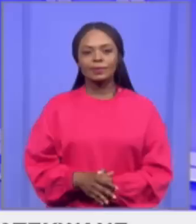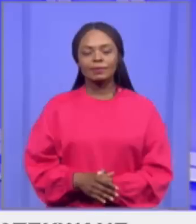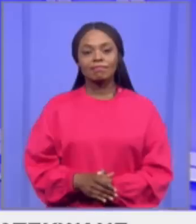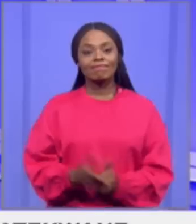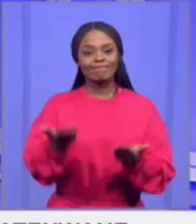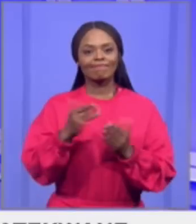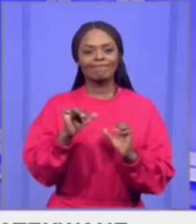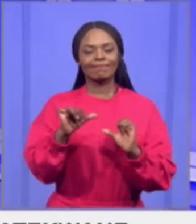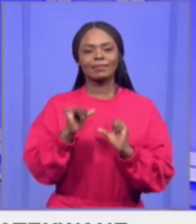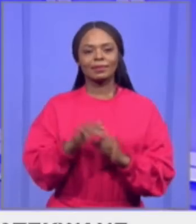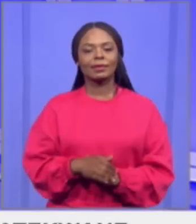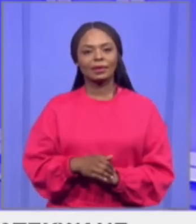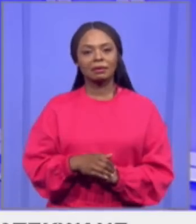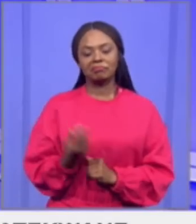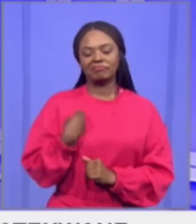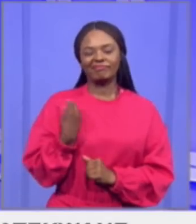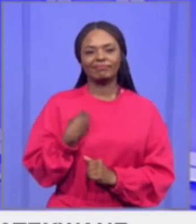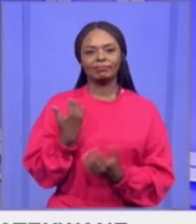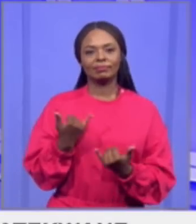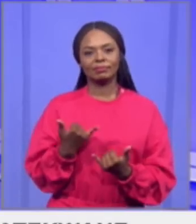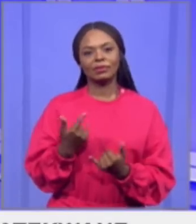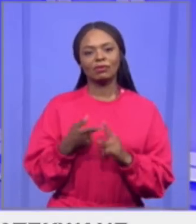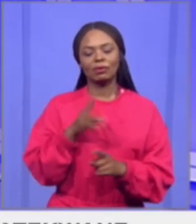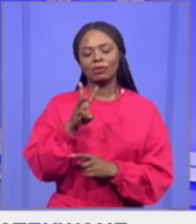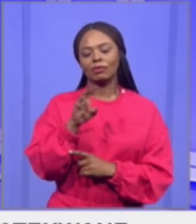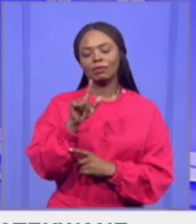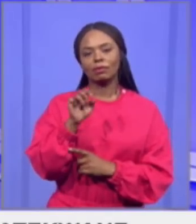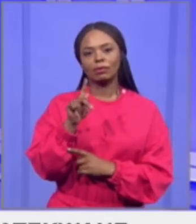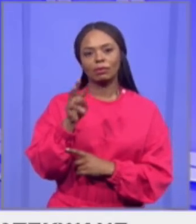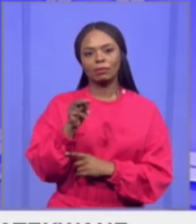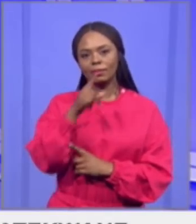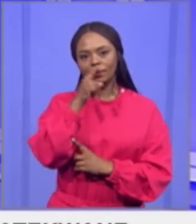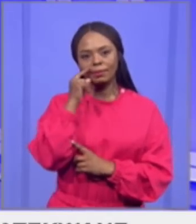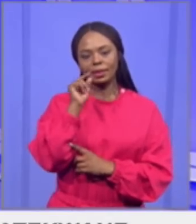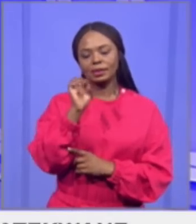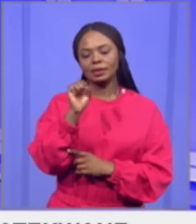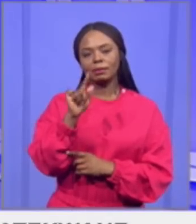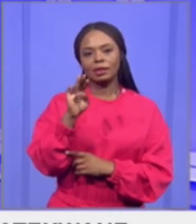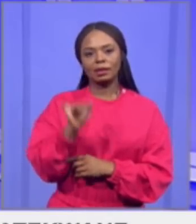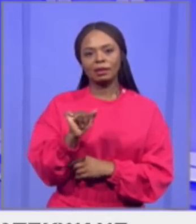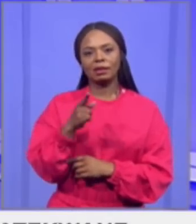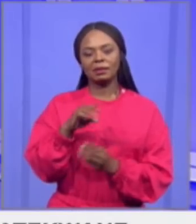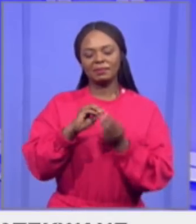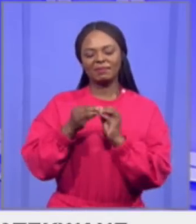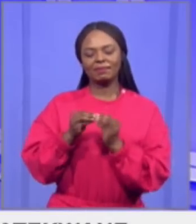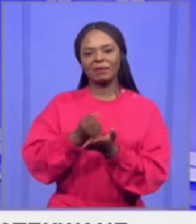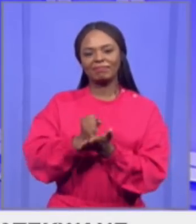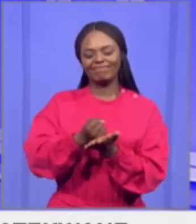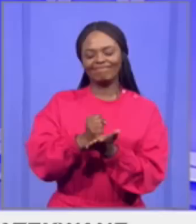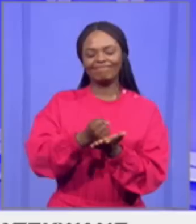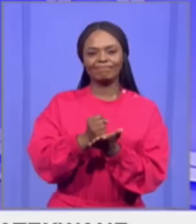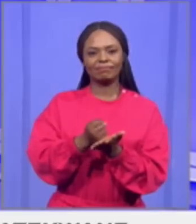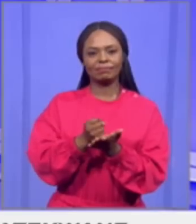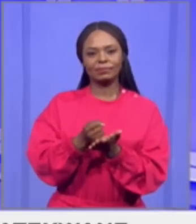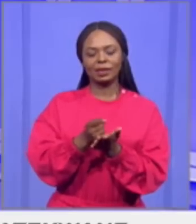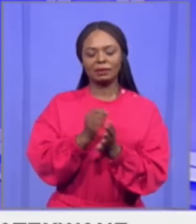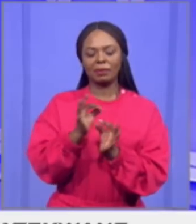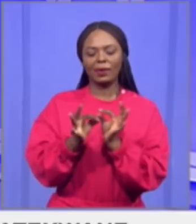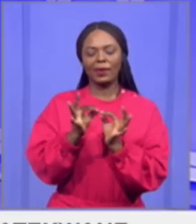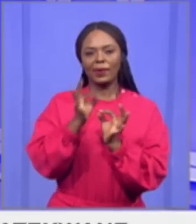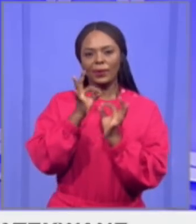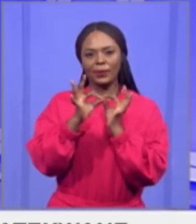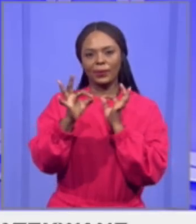Harwela ro amohele mohebu e monyane wa Welkom e le molebong semela ke mohlahisi wa ditlolo tsa semela sa matekwane le hep mme o bietse hape o